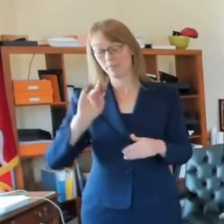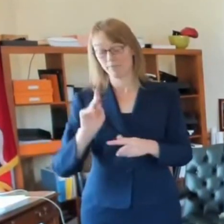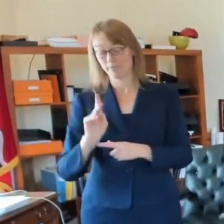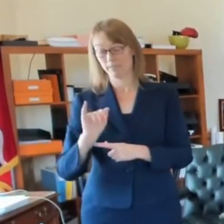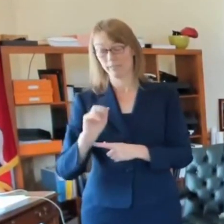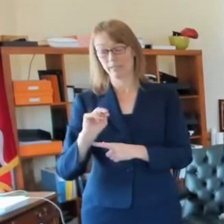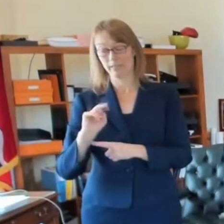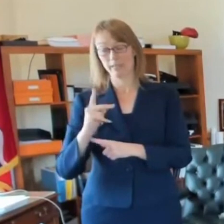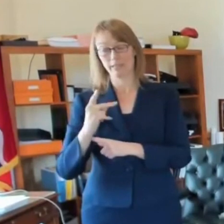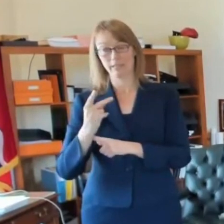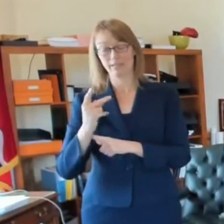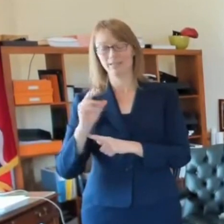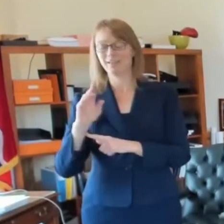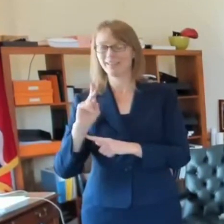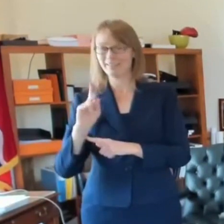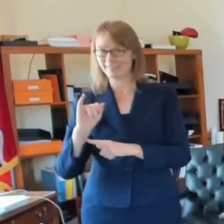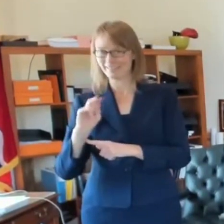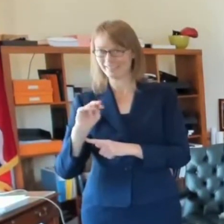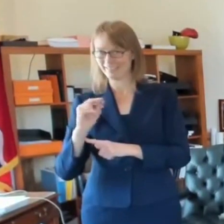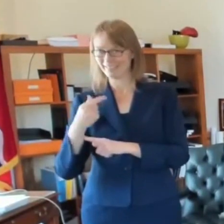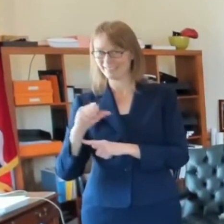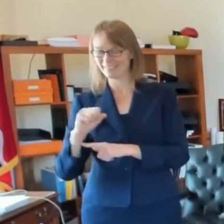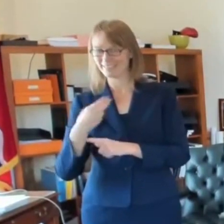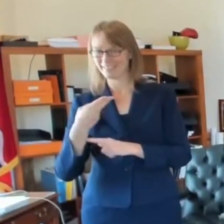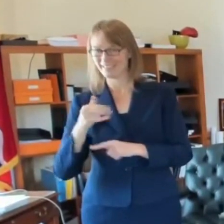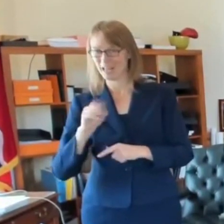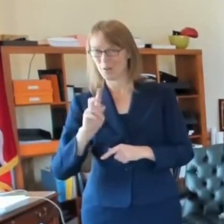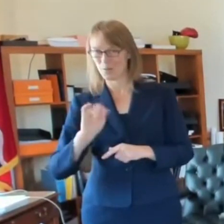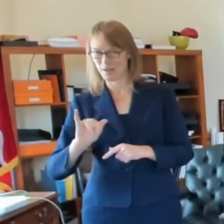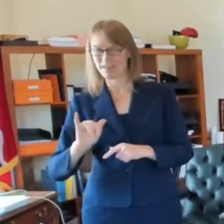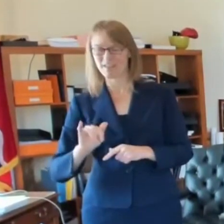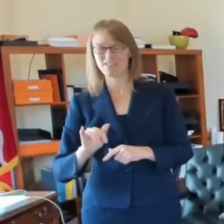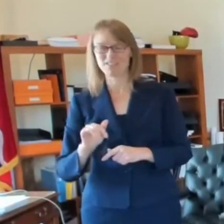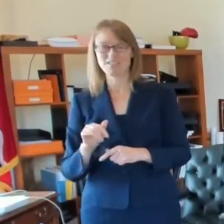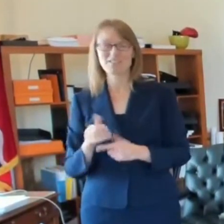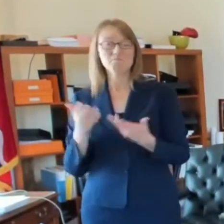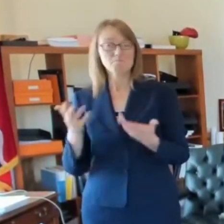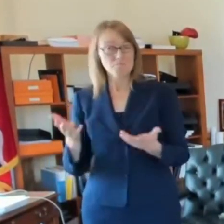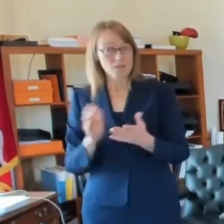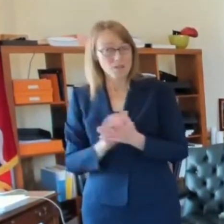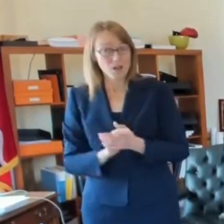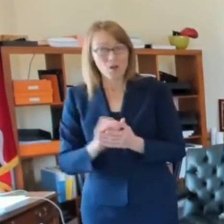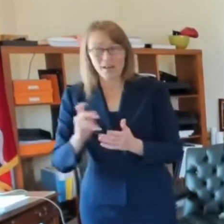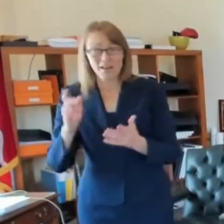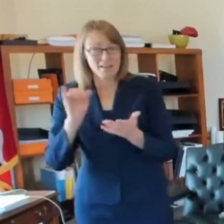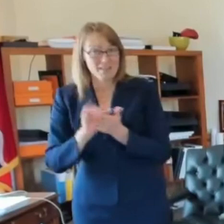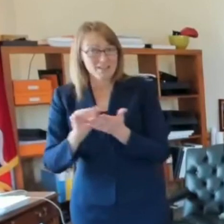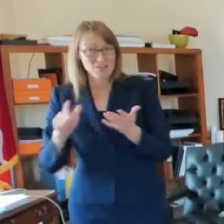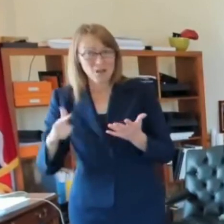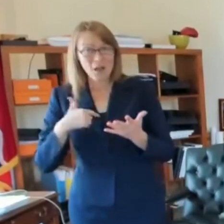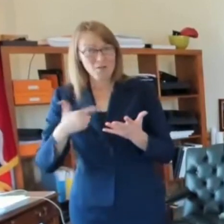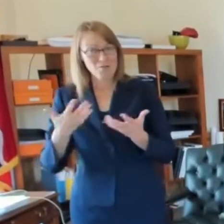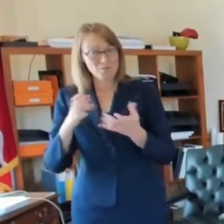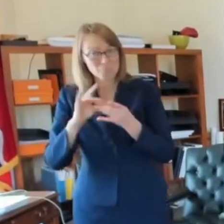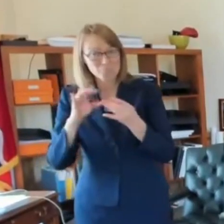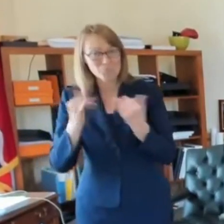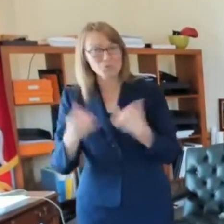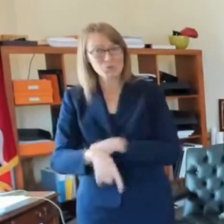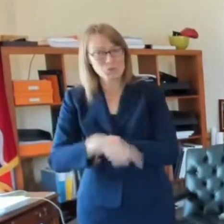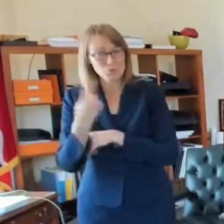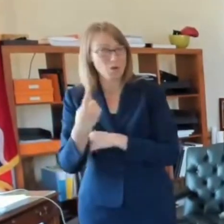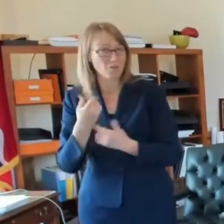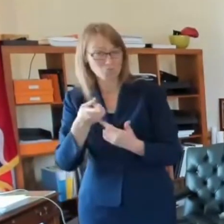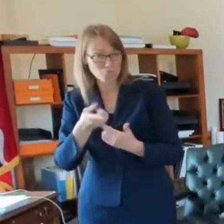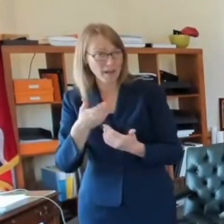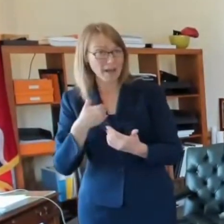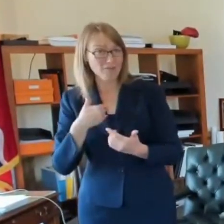wanted to make sure that I mentioned to you today. And if we have any questions, we'll take them. A few folks asking, Mayor, are noticing